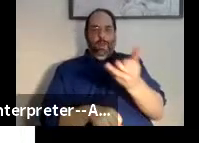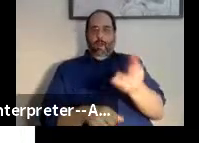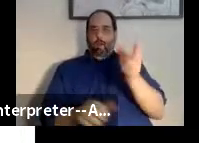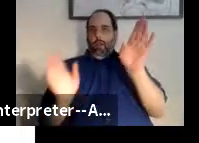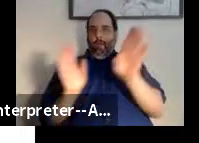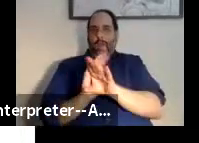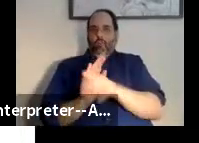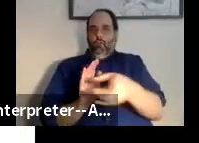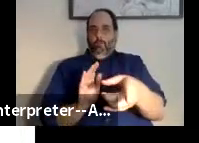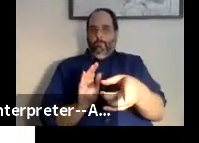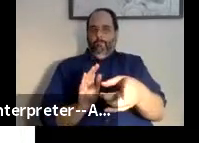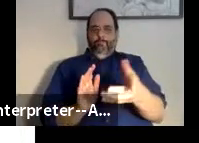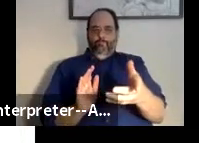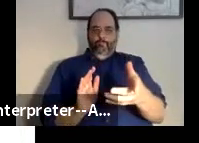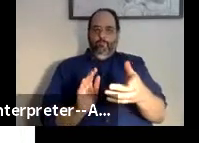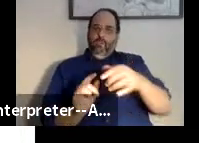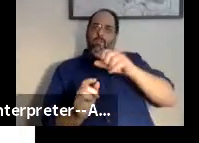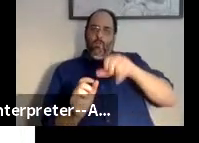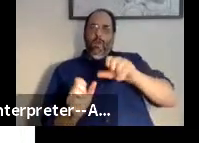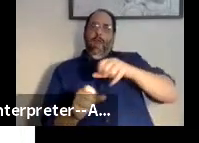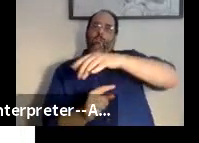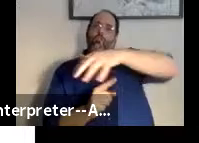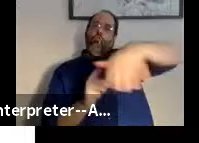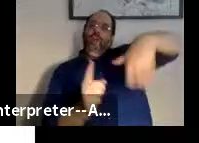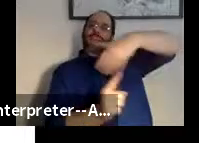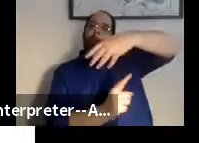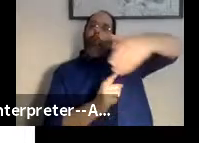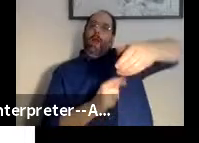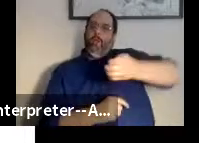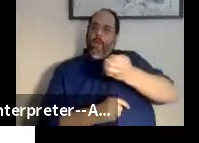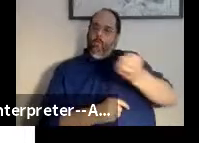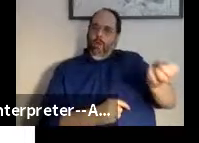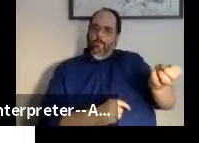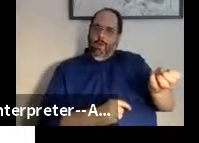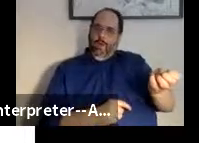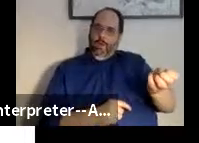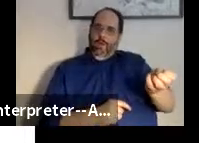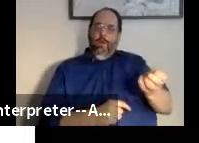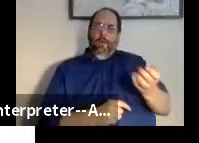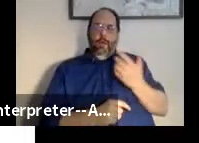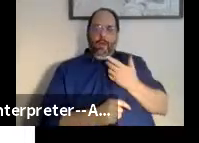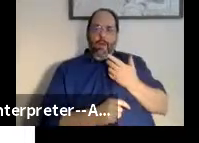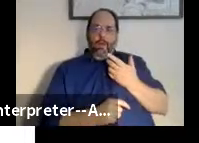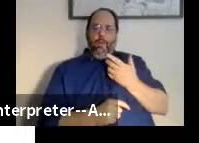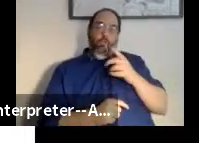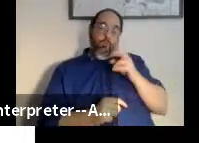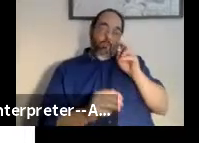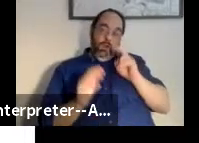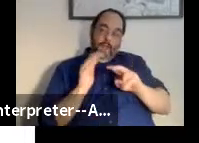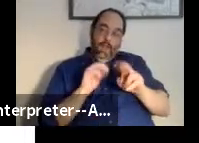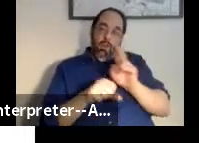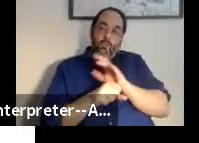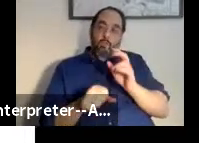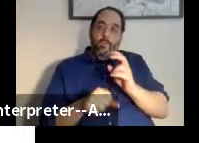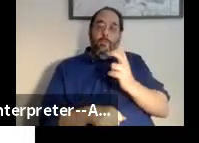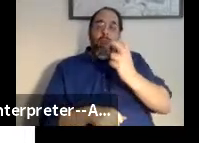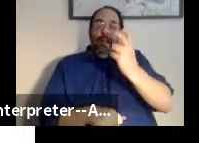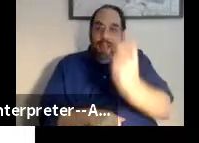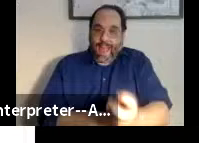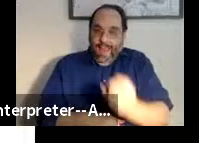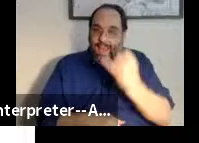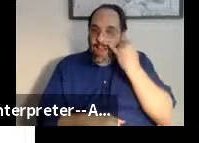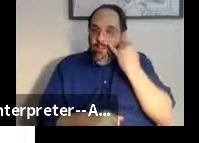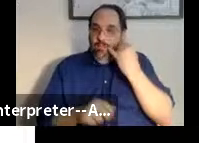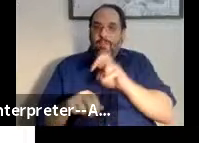provides unrestricted circulation around the equipment on whose surface where it is predicted that a user would land when falling